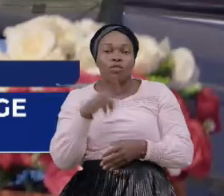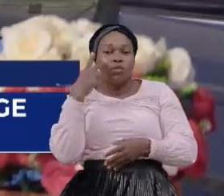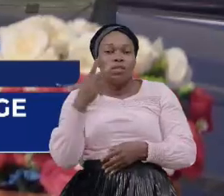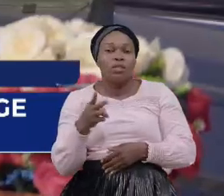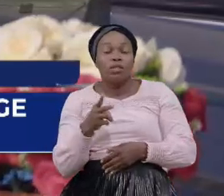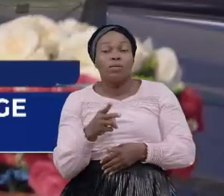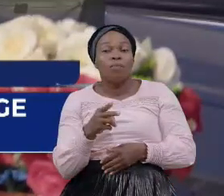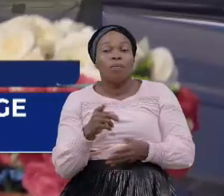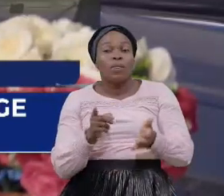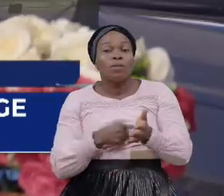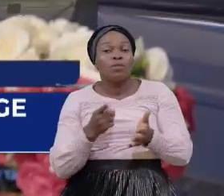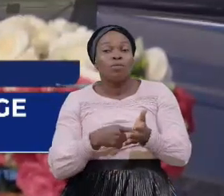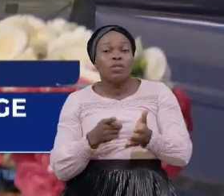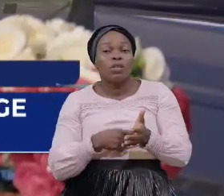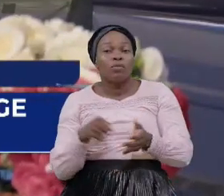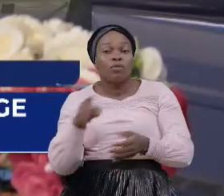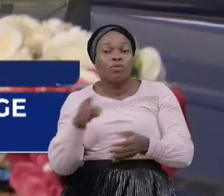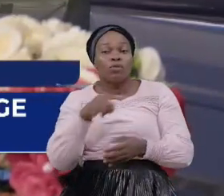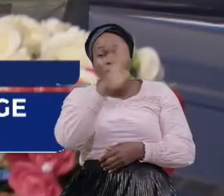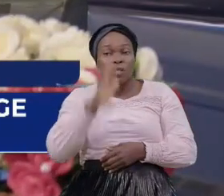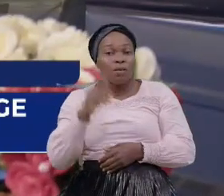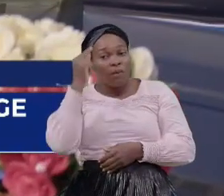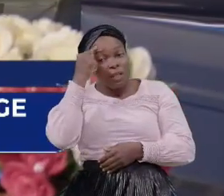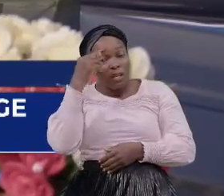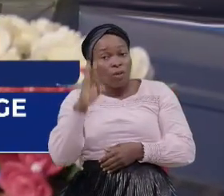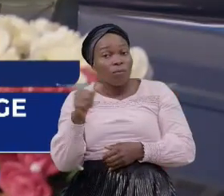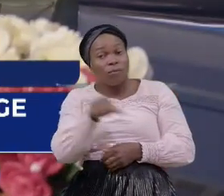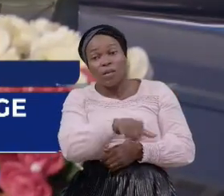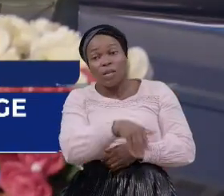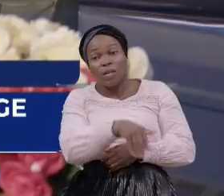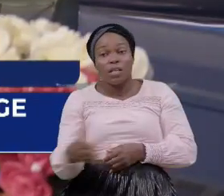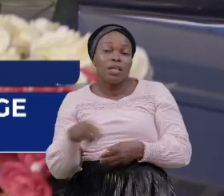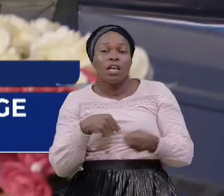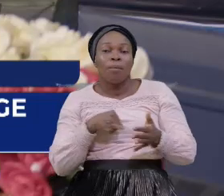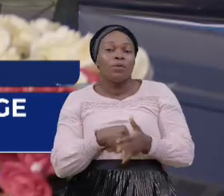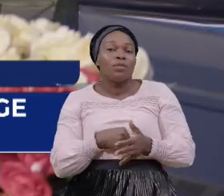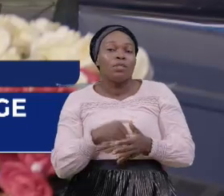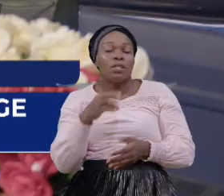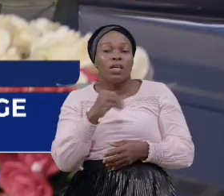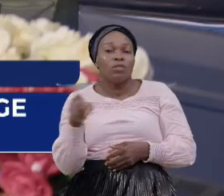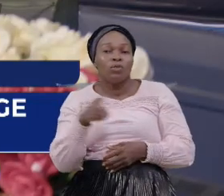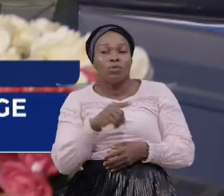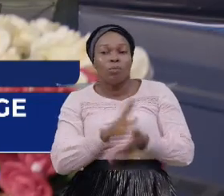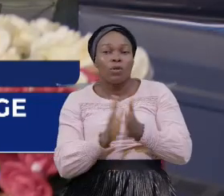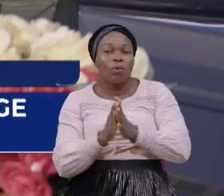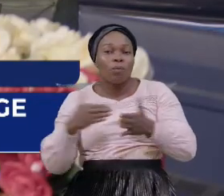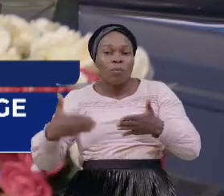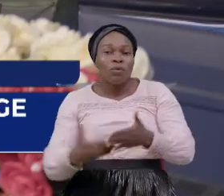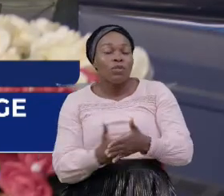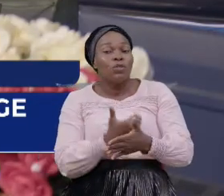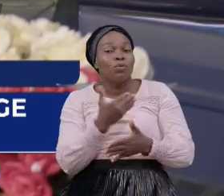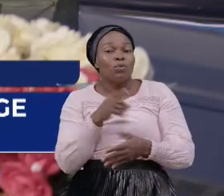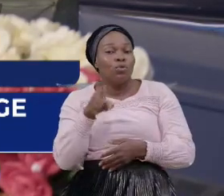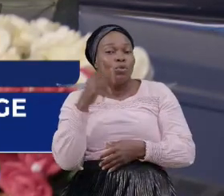you never thought about anything about it. You're so refreshed, you see it again. It's